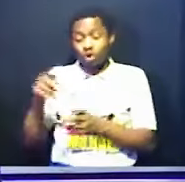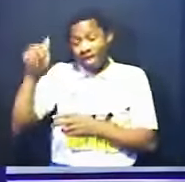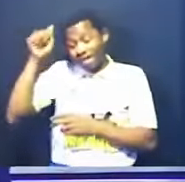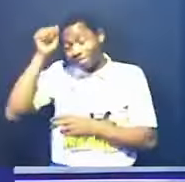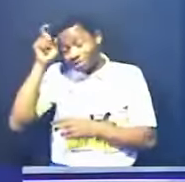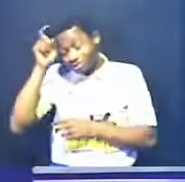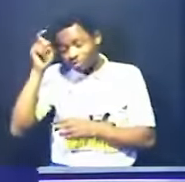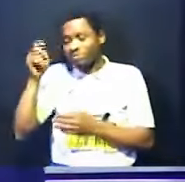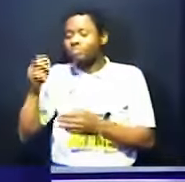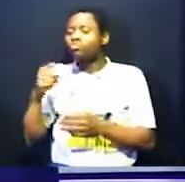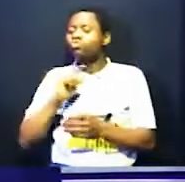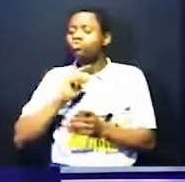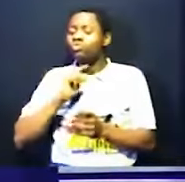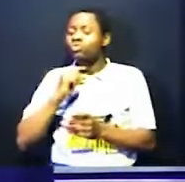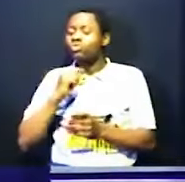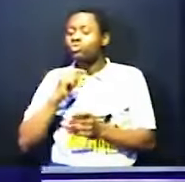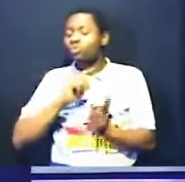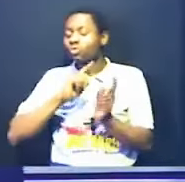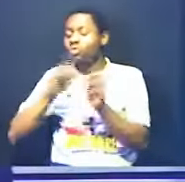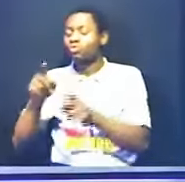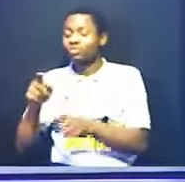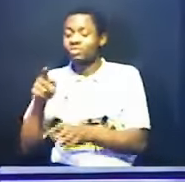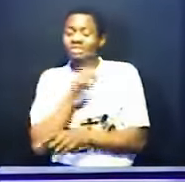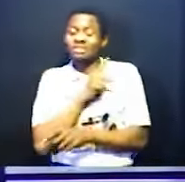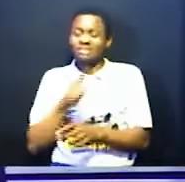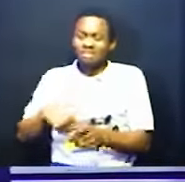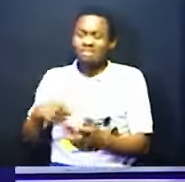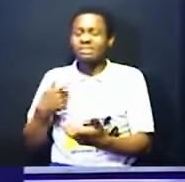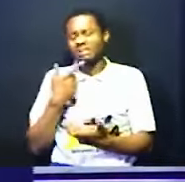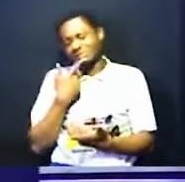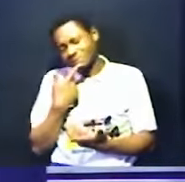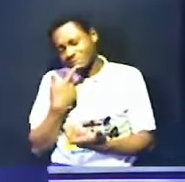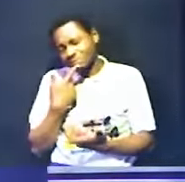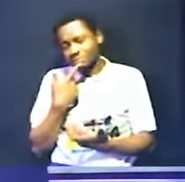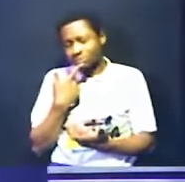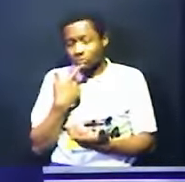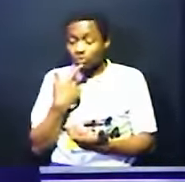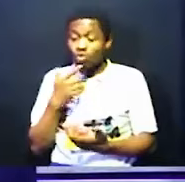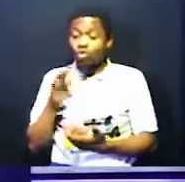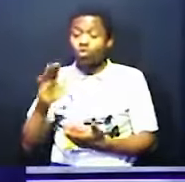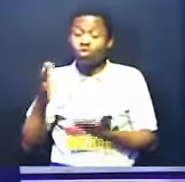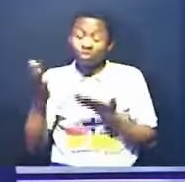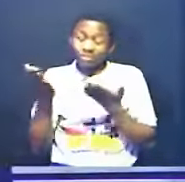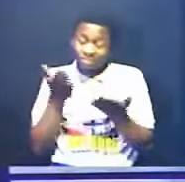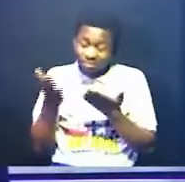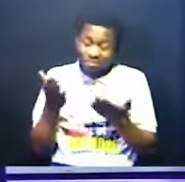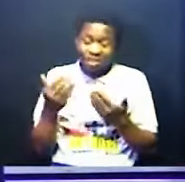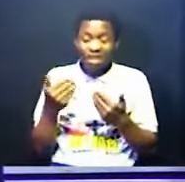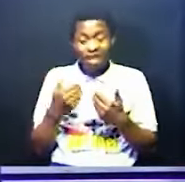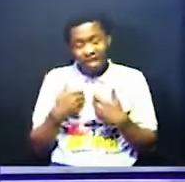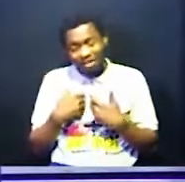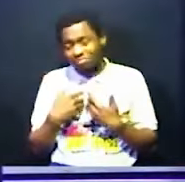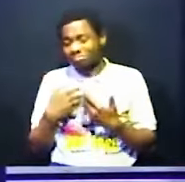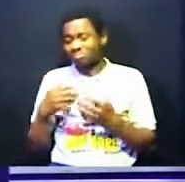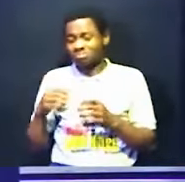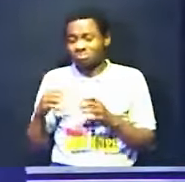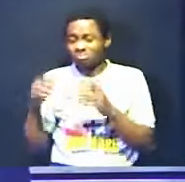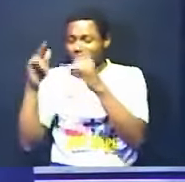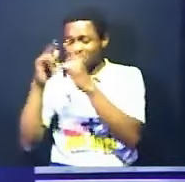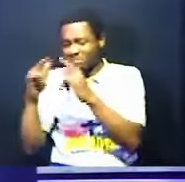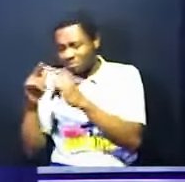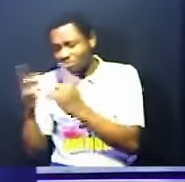the king and said, "Your servant has had sharers come. Would the king and his